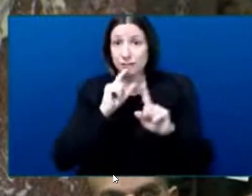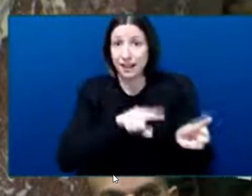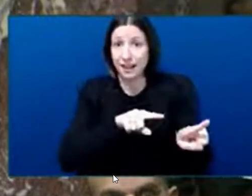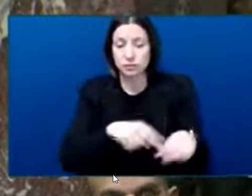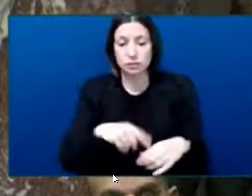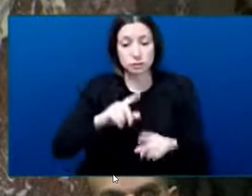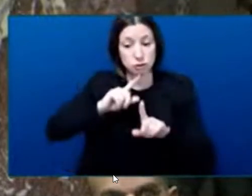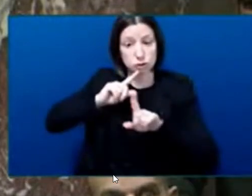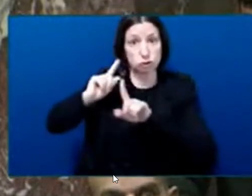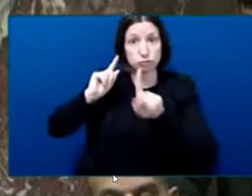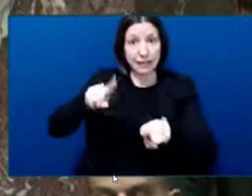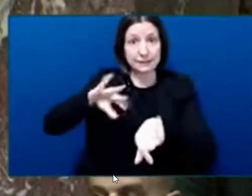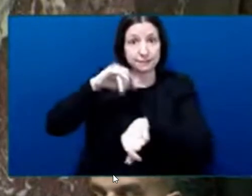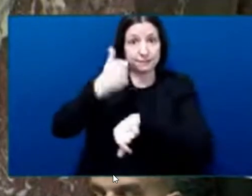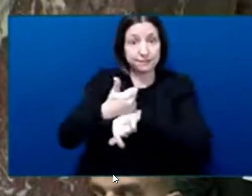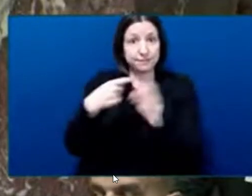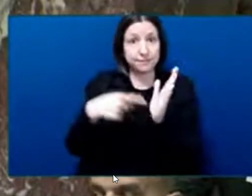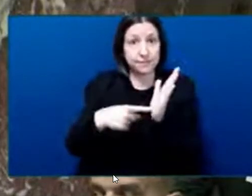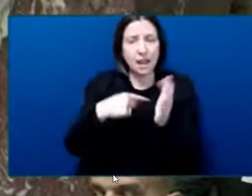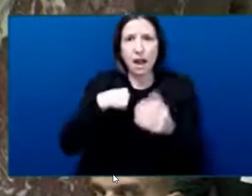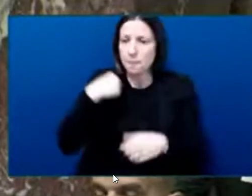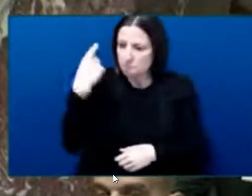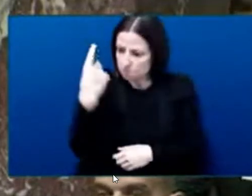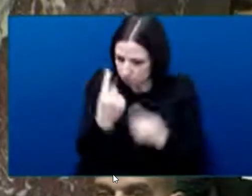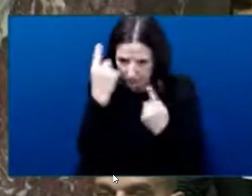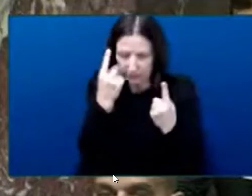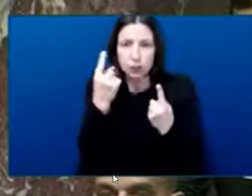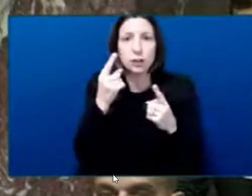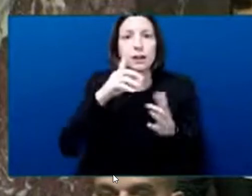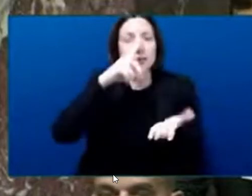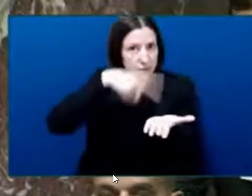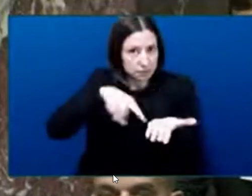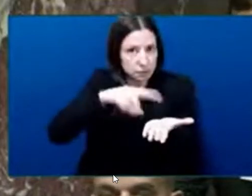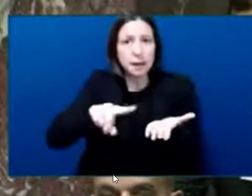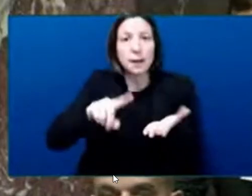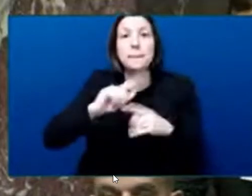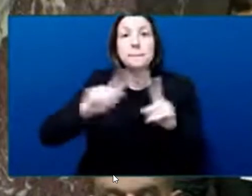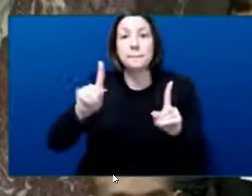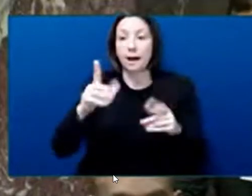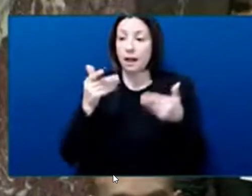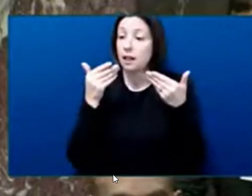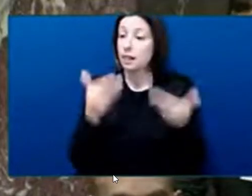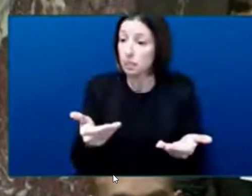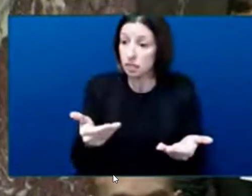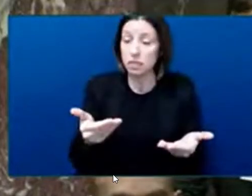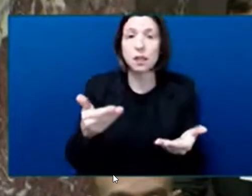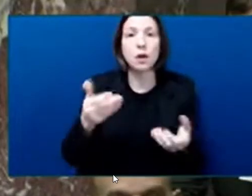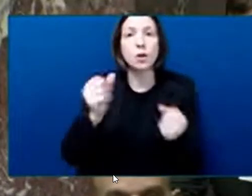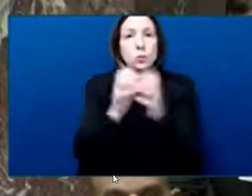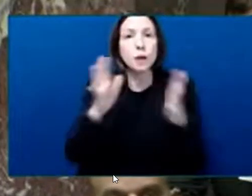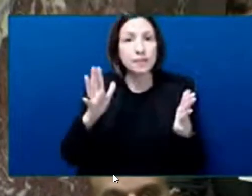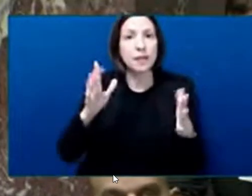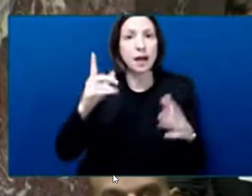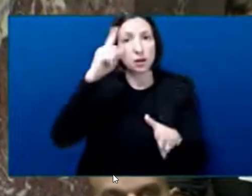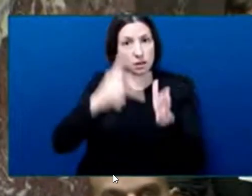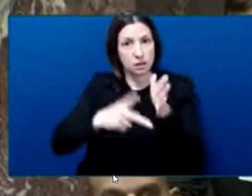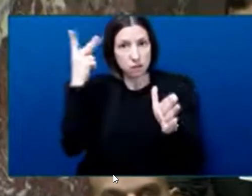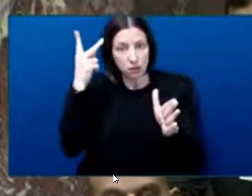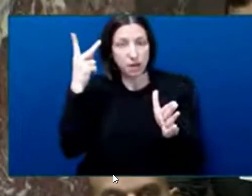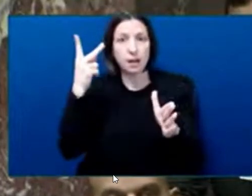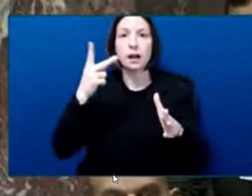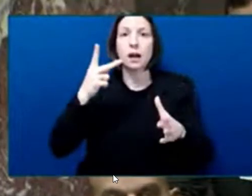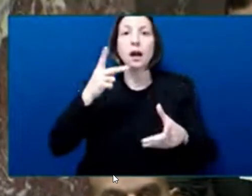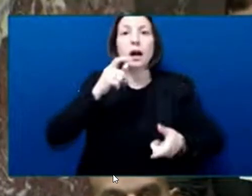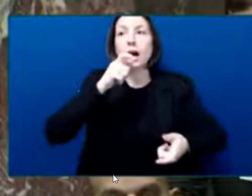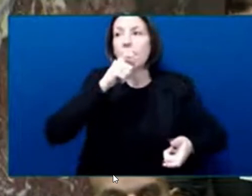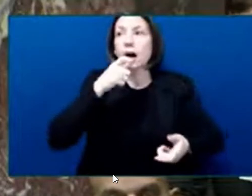is under serious investigation. But, Mr. Speaker, we cannot, with a directive, change the criminal law of